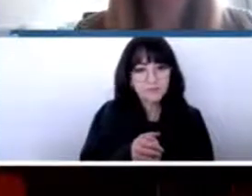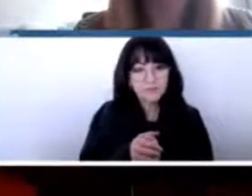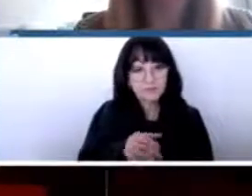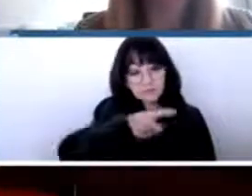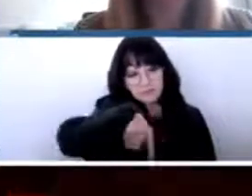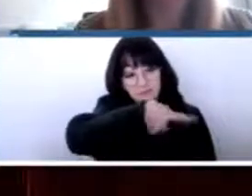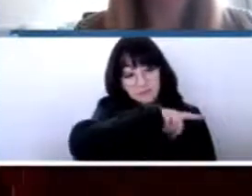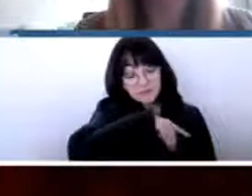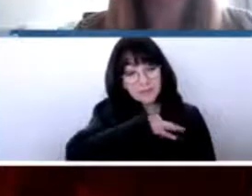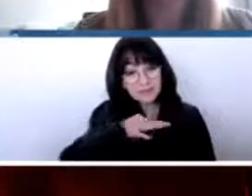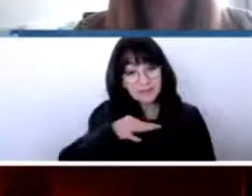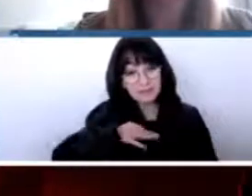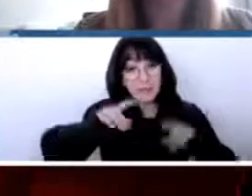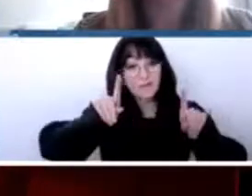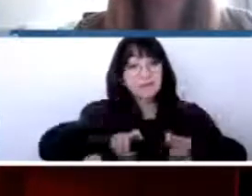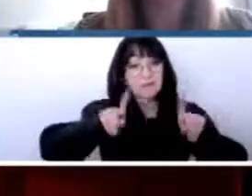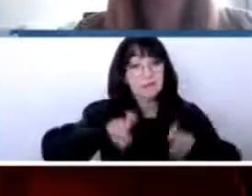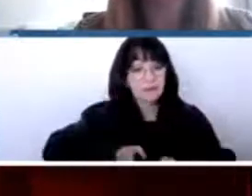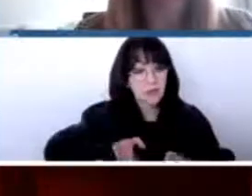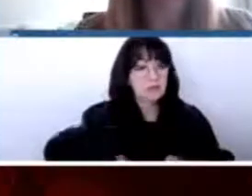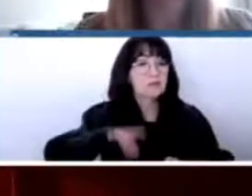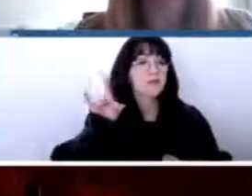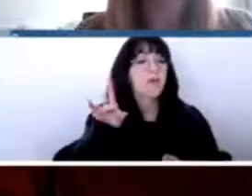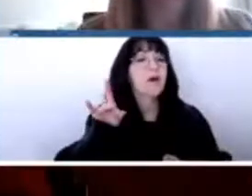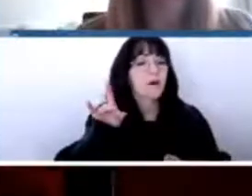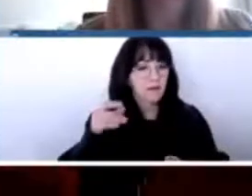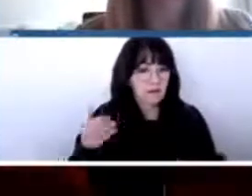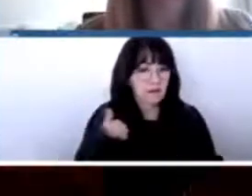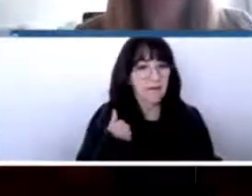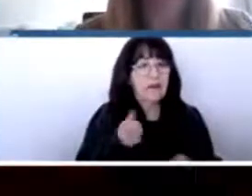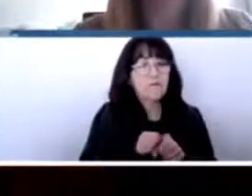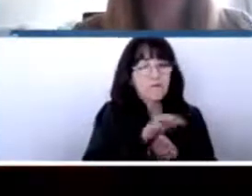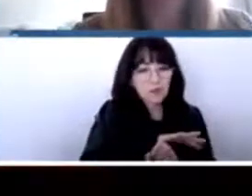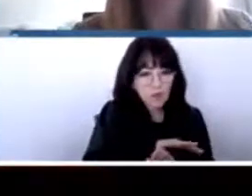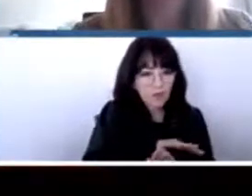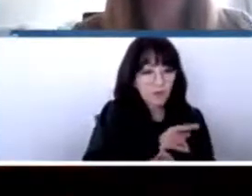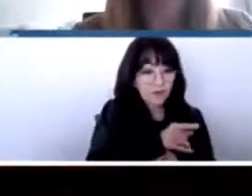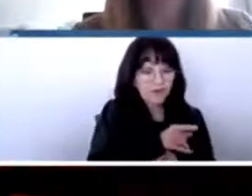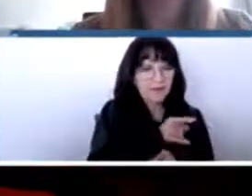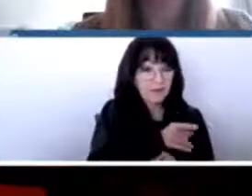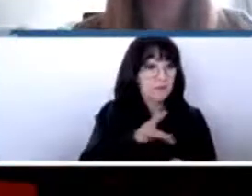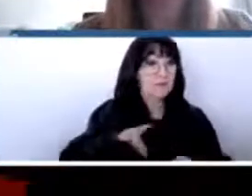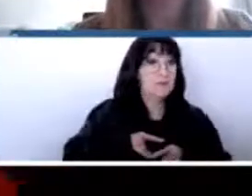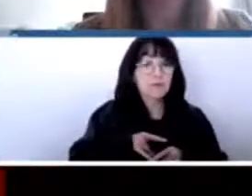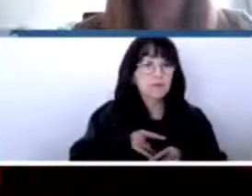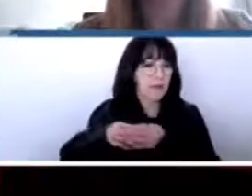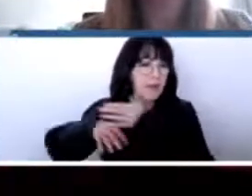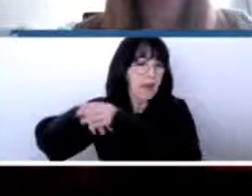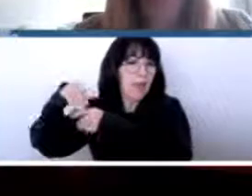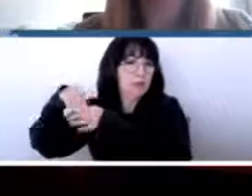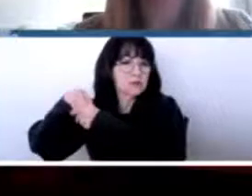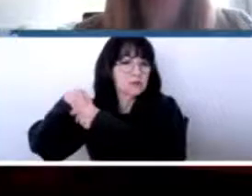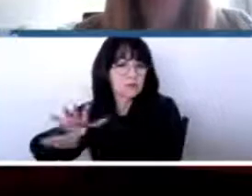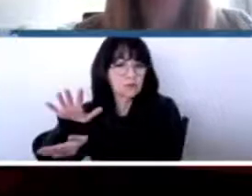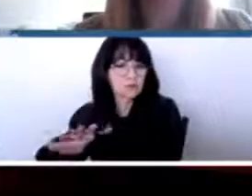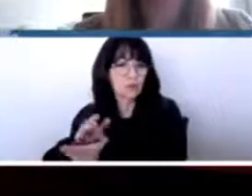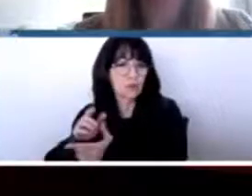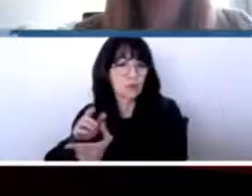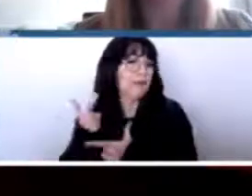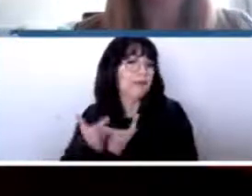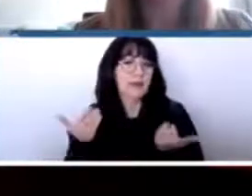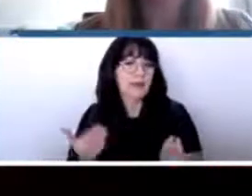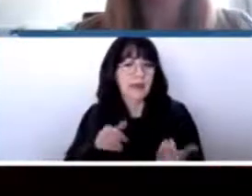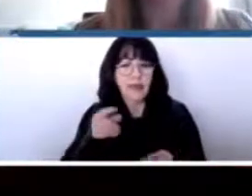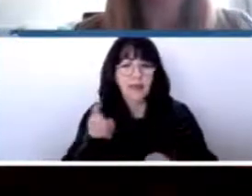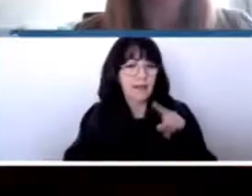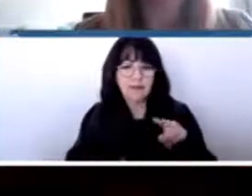tested positive for an infection that they got outside of the school and not being able to come to school to teach or to drive a bus or whatever